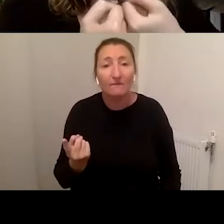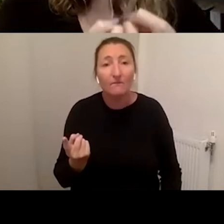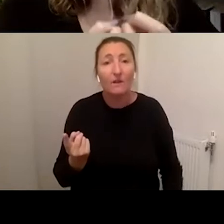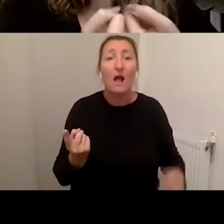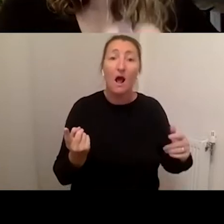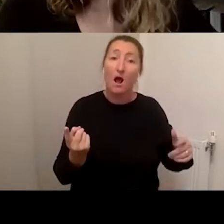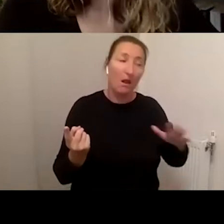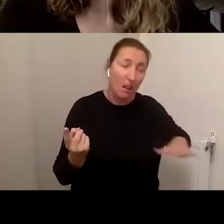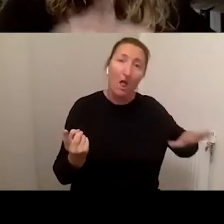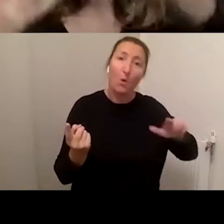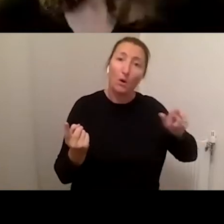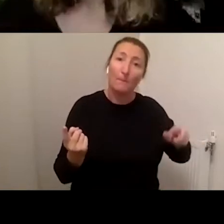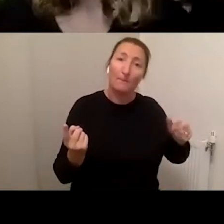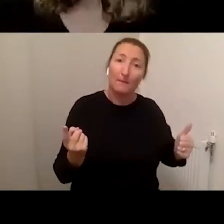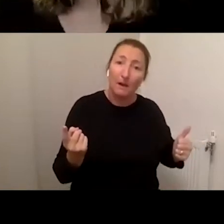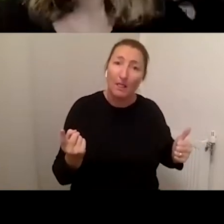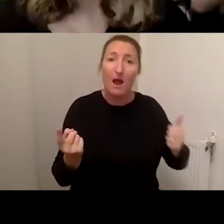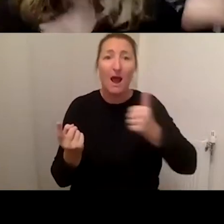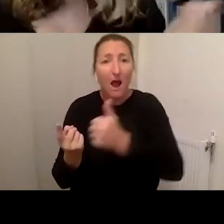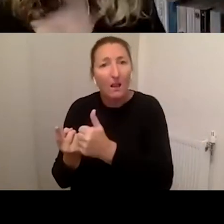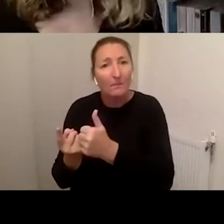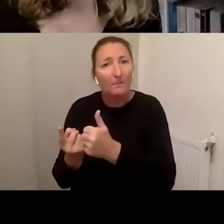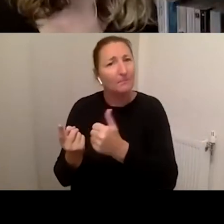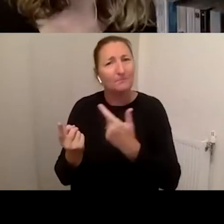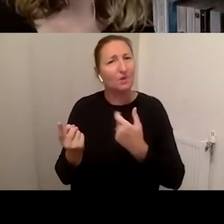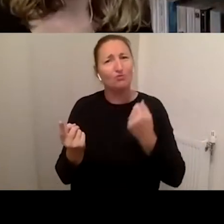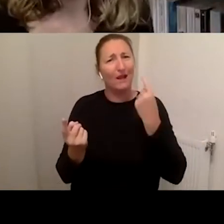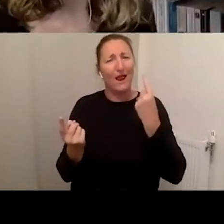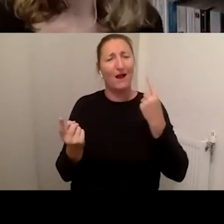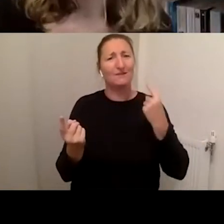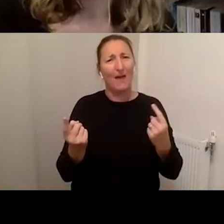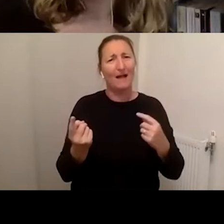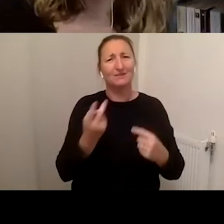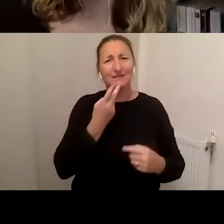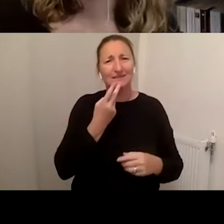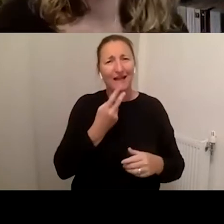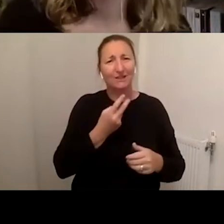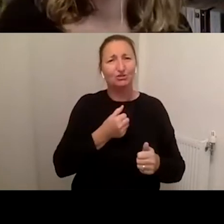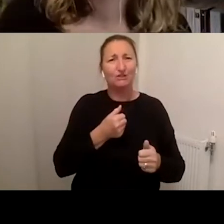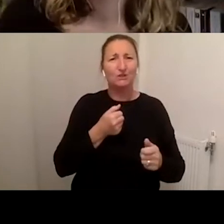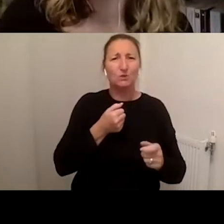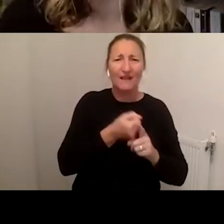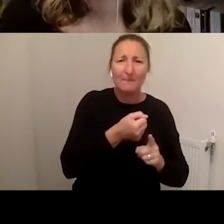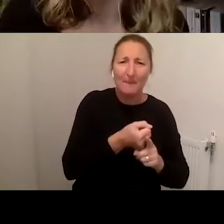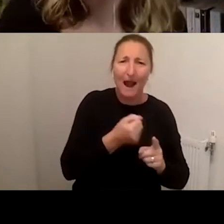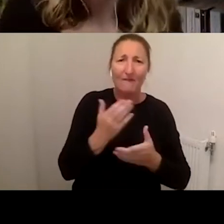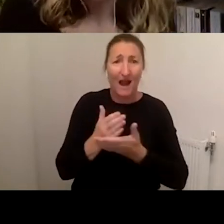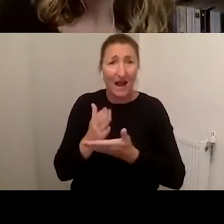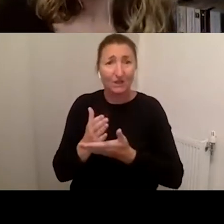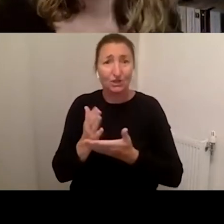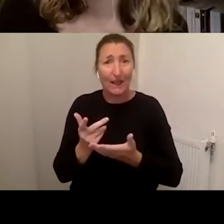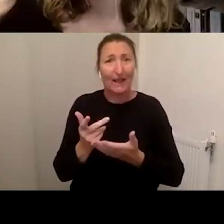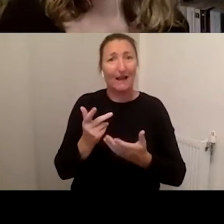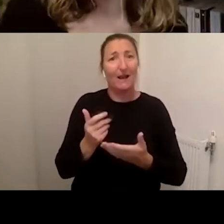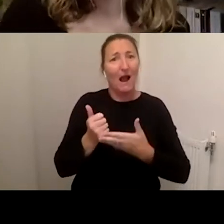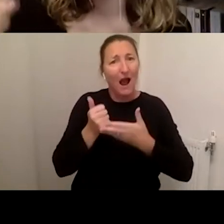people deal with that grief. And it's not something you think about when you set up an energy community club necessarily, is you're going to help people deal with knife crime. But